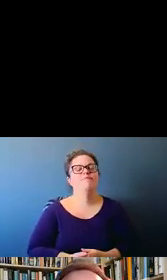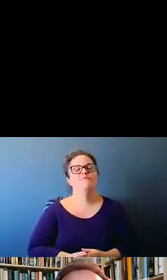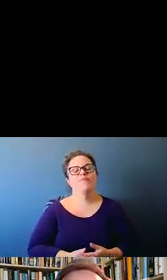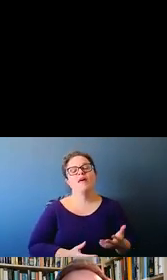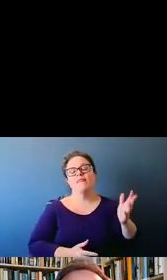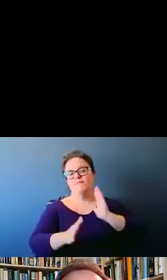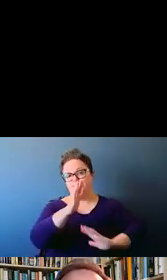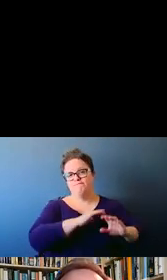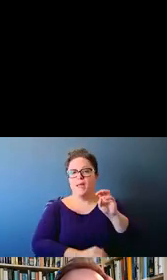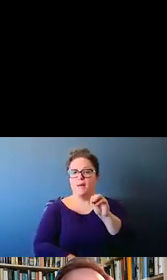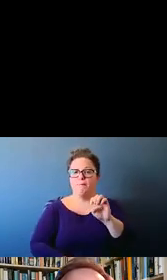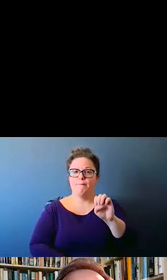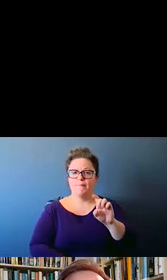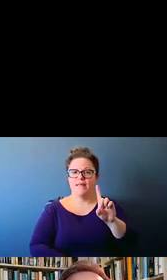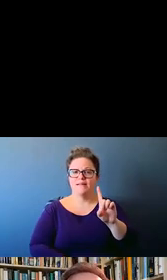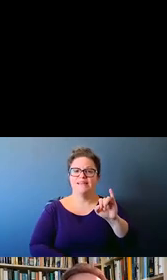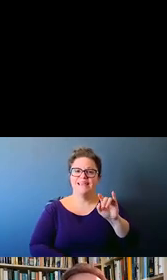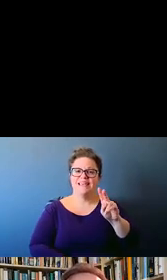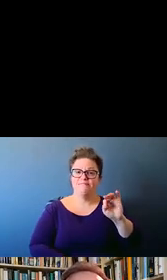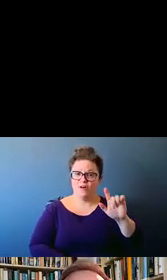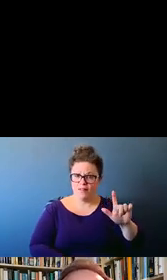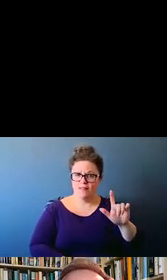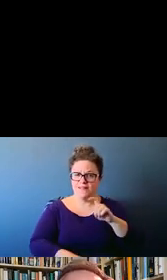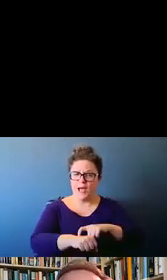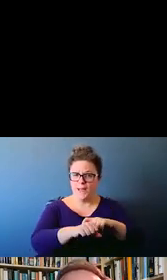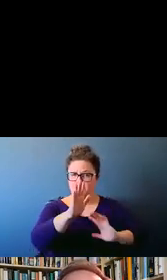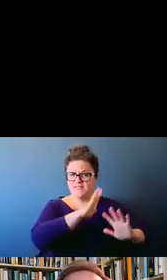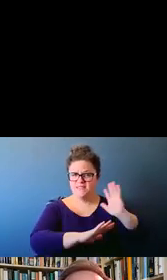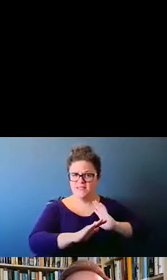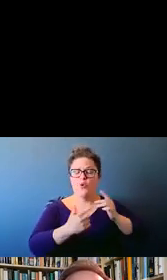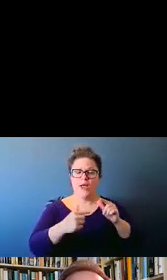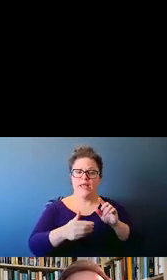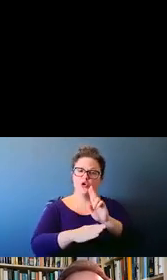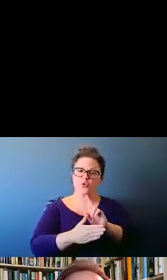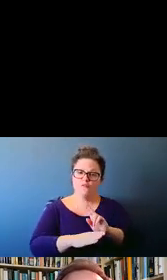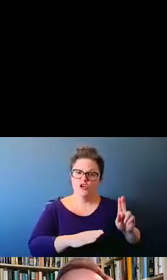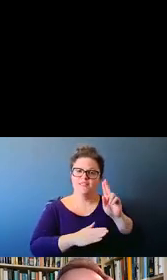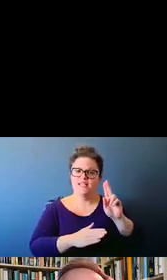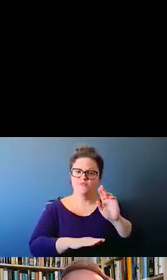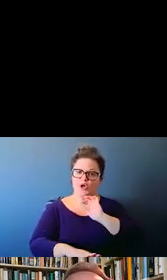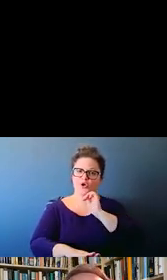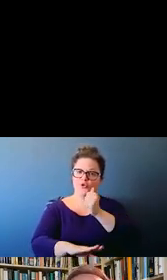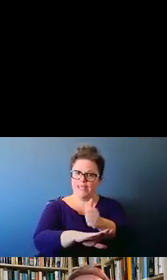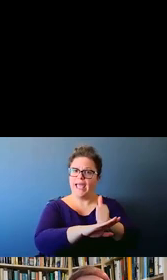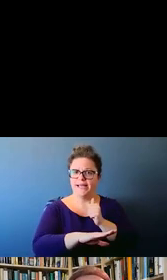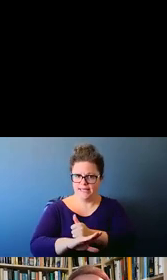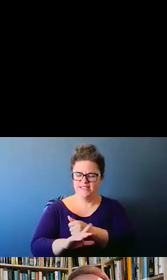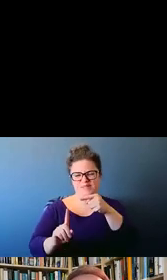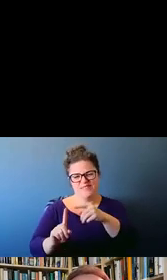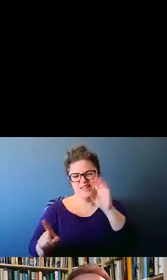world, when universities started to be created for places of training, especially in Europe, there